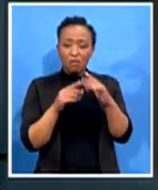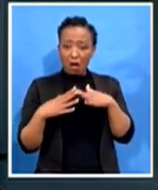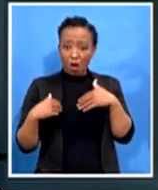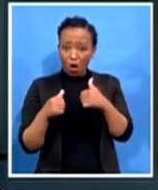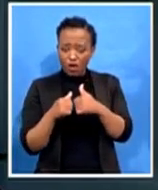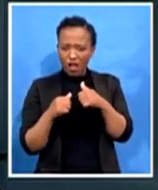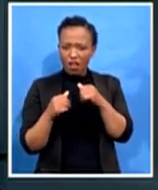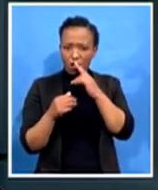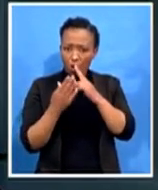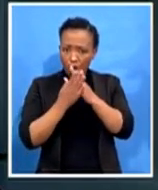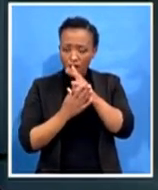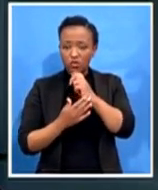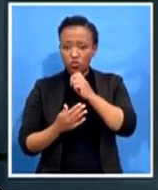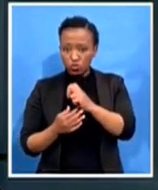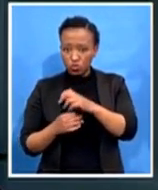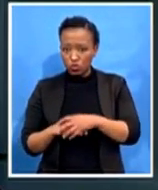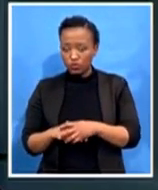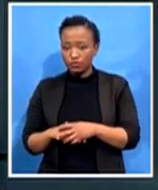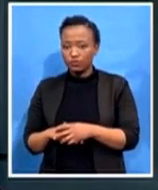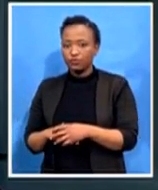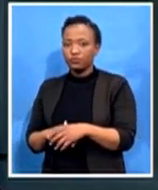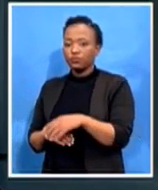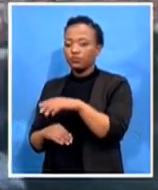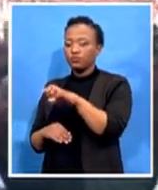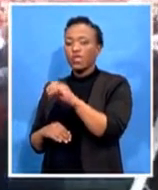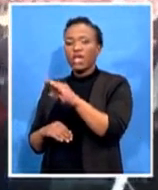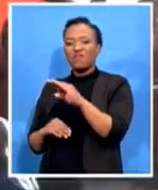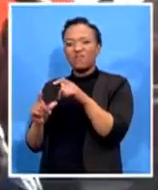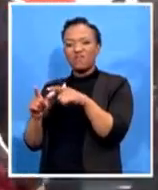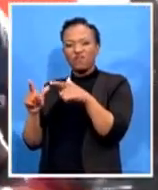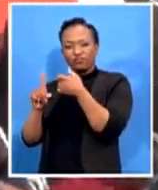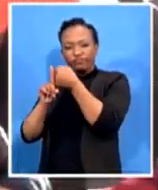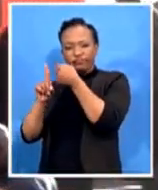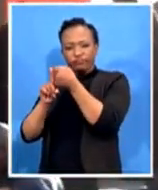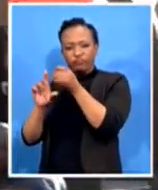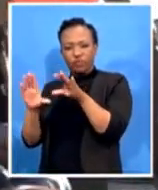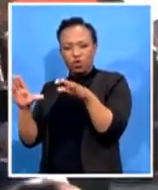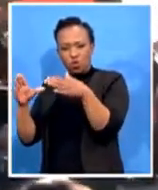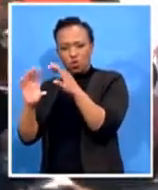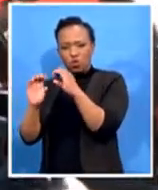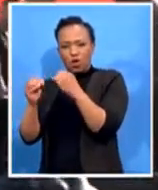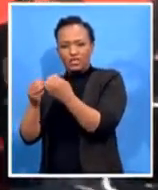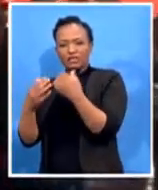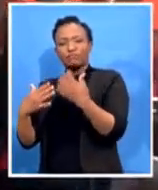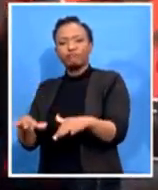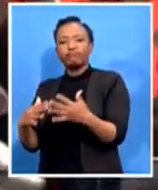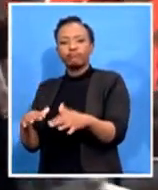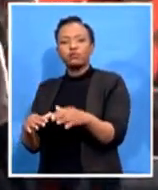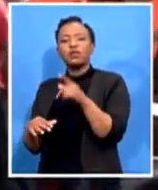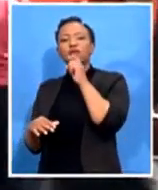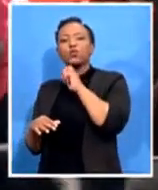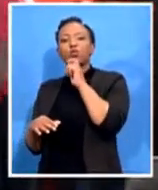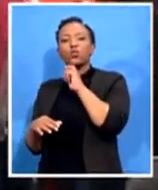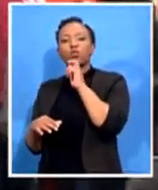EFF is a Marxist and Leninist organization. So it is using a class analysis. I